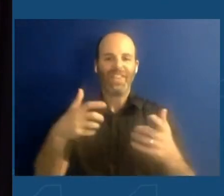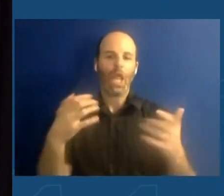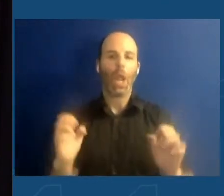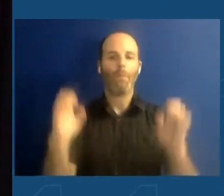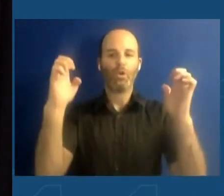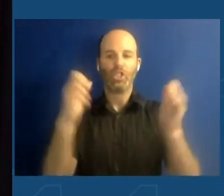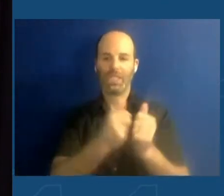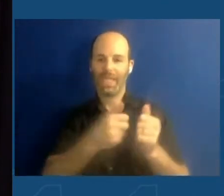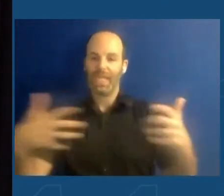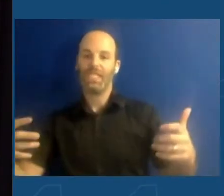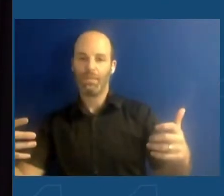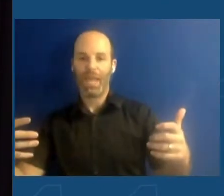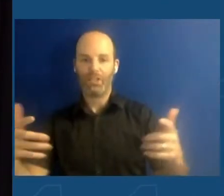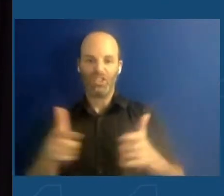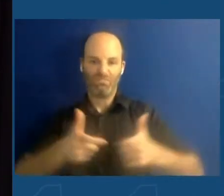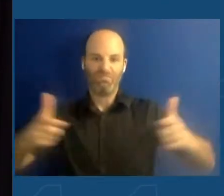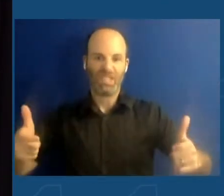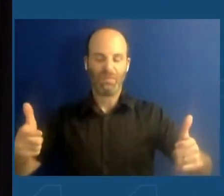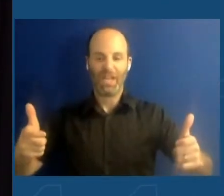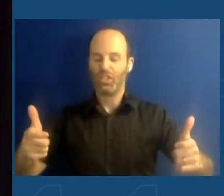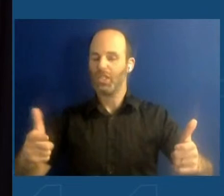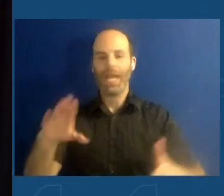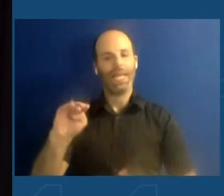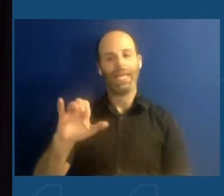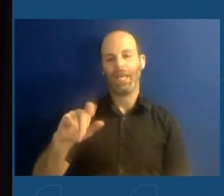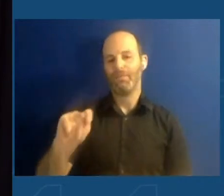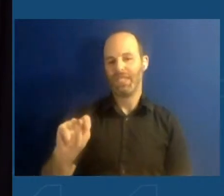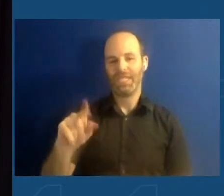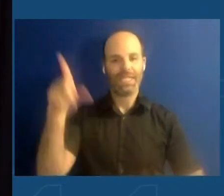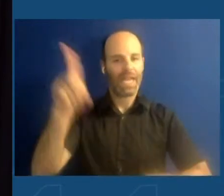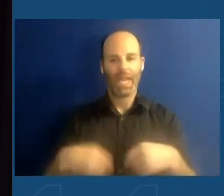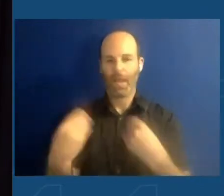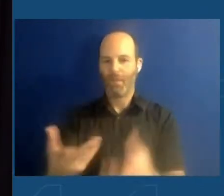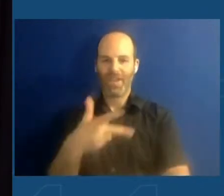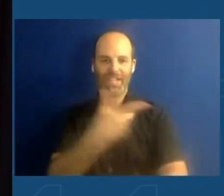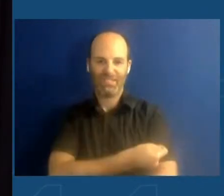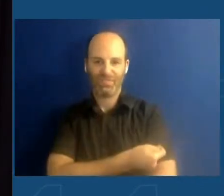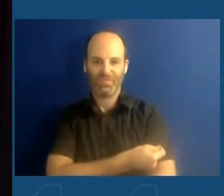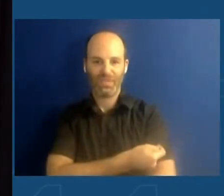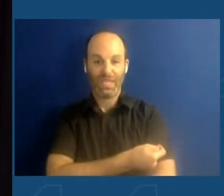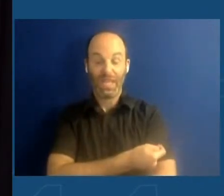looking in the next month, are we going to be standing up sites? Are we going to need more